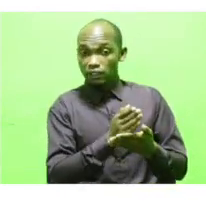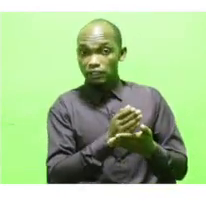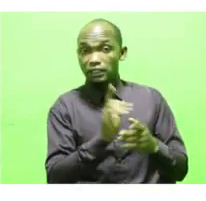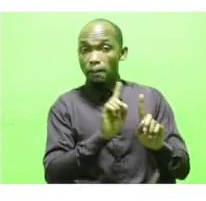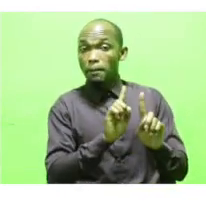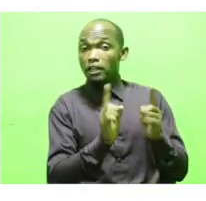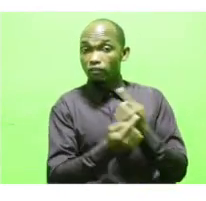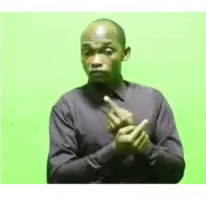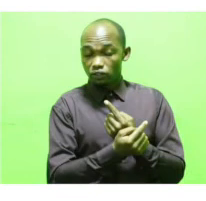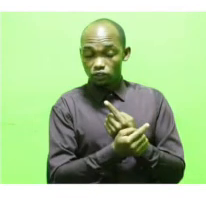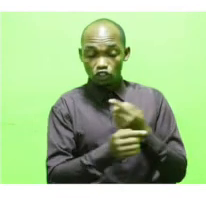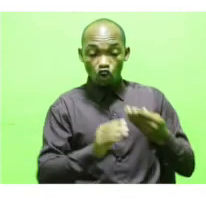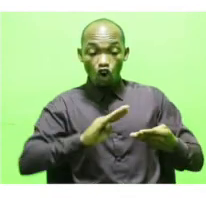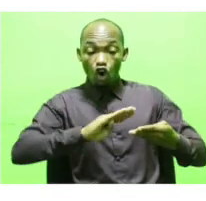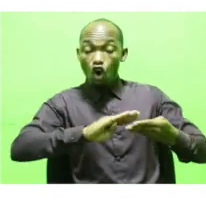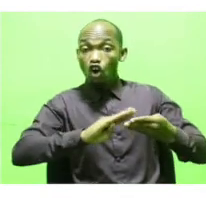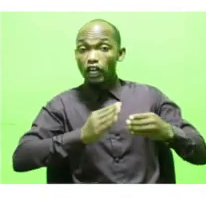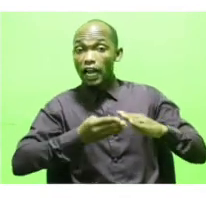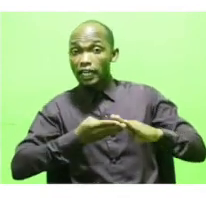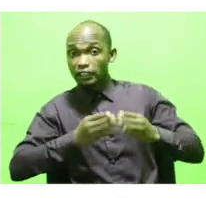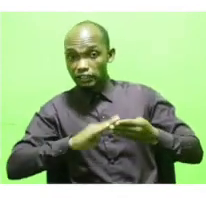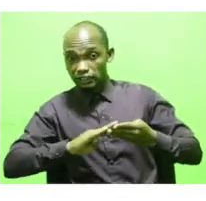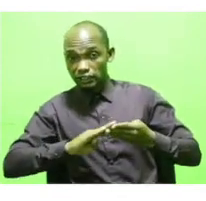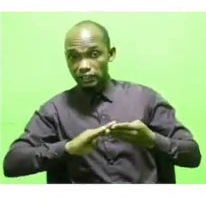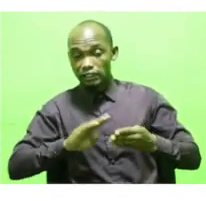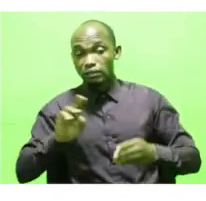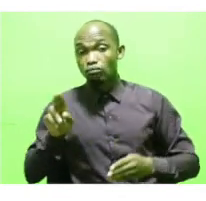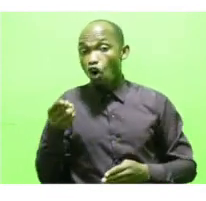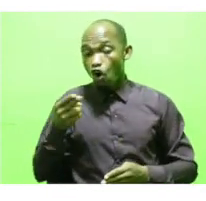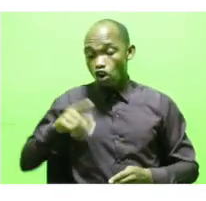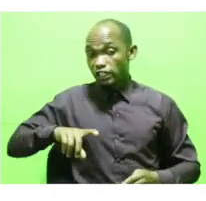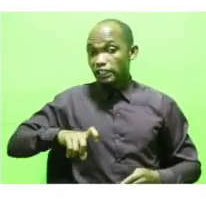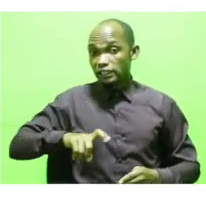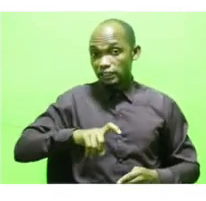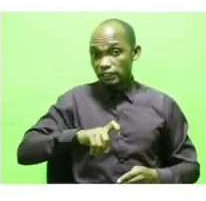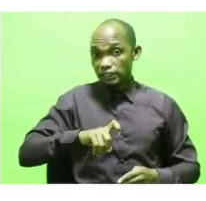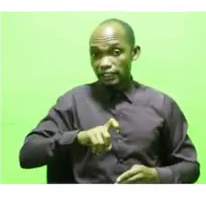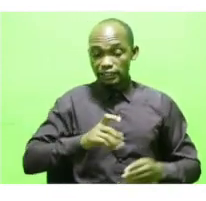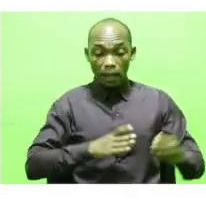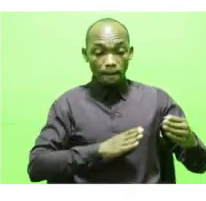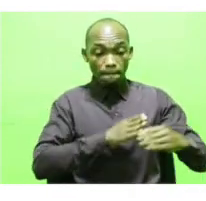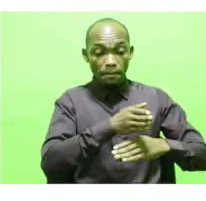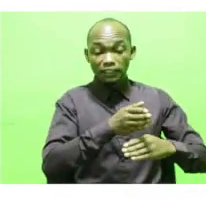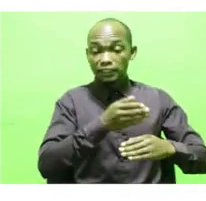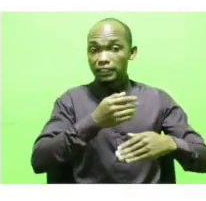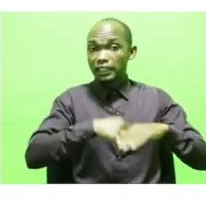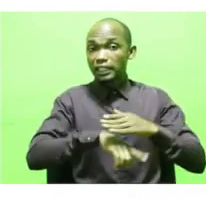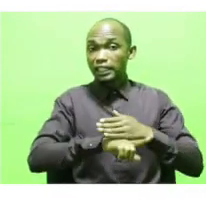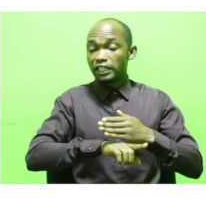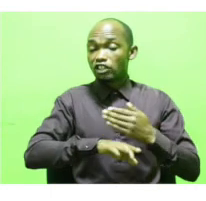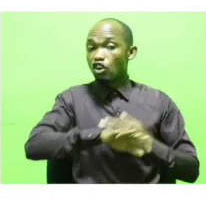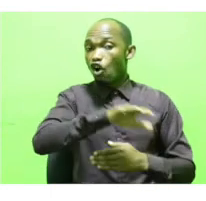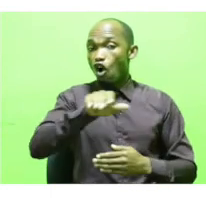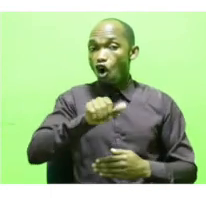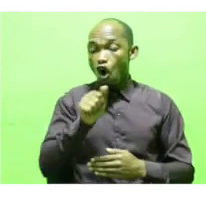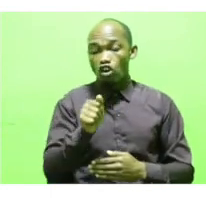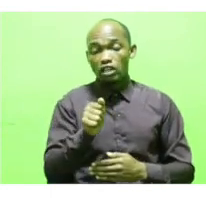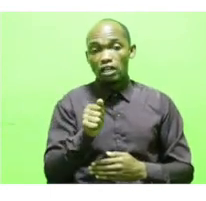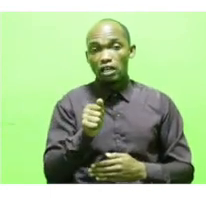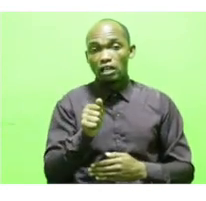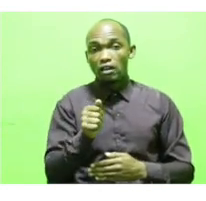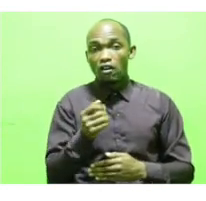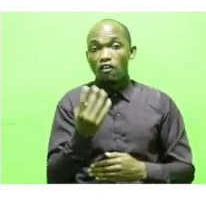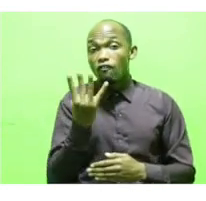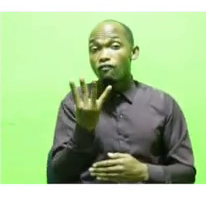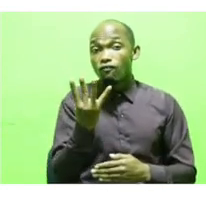metamorphosis, the organism or the insect develops through 3 stages only. In the complete